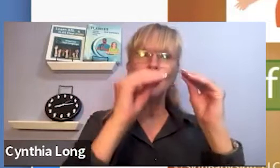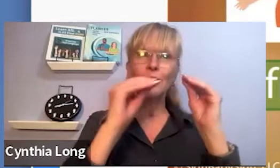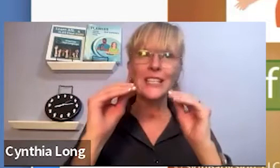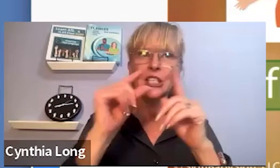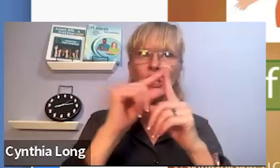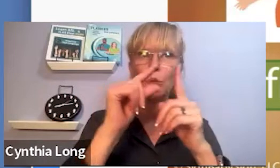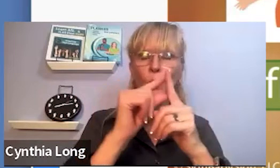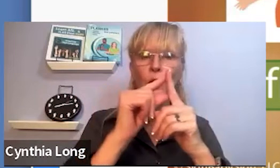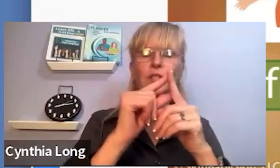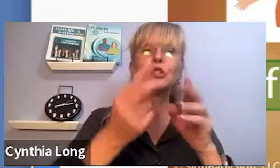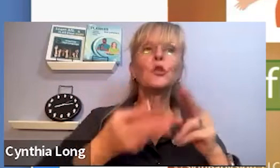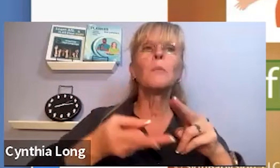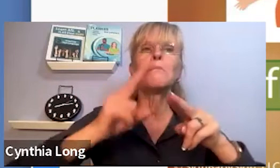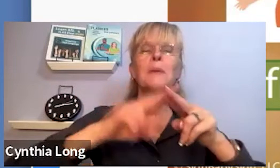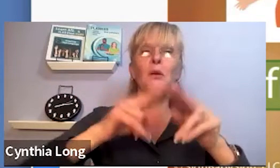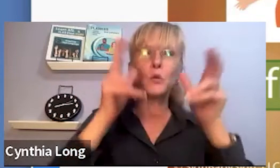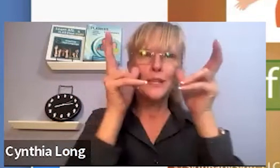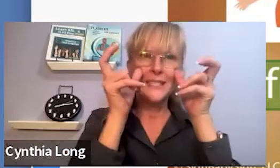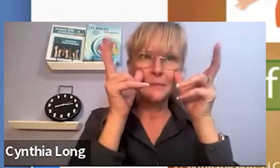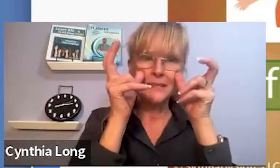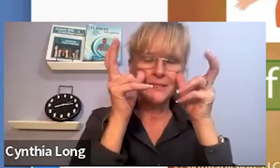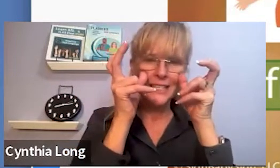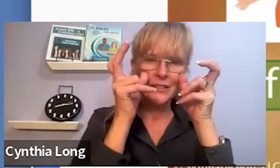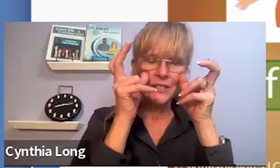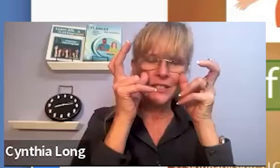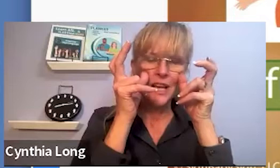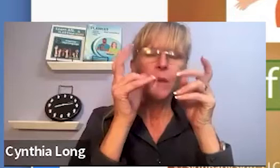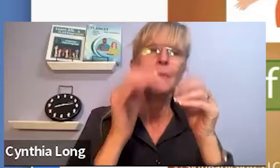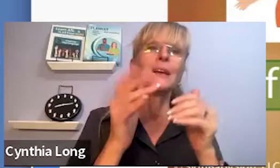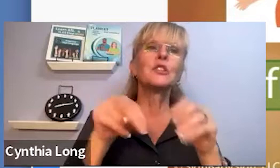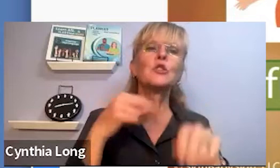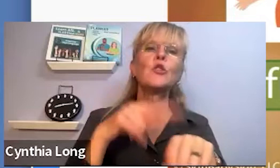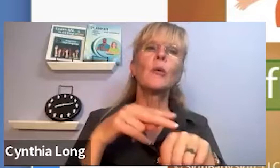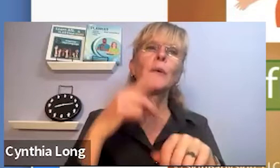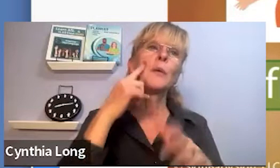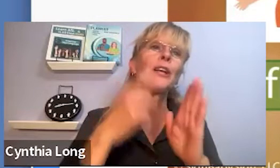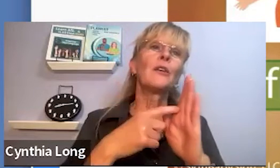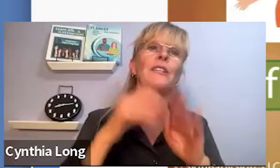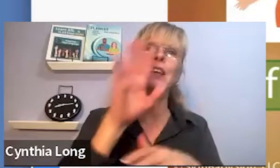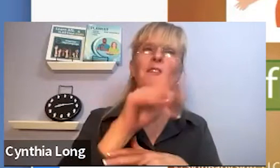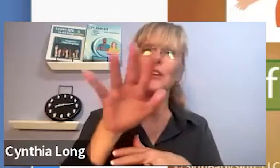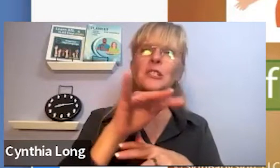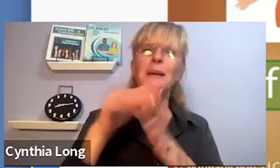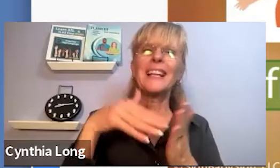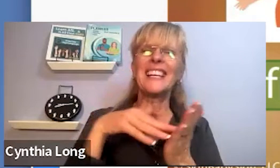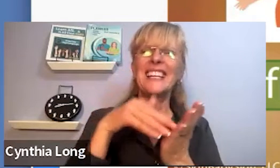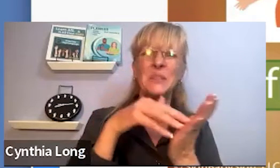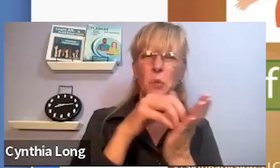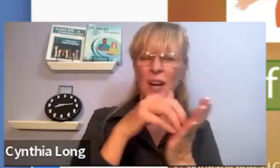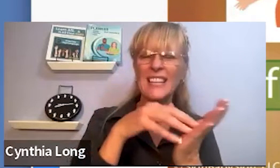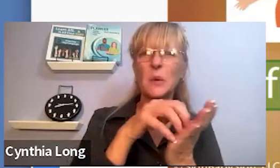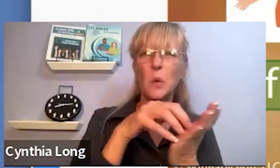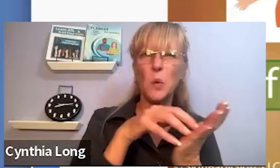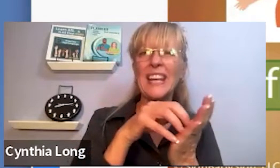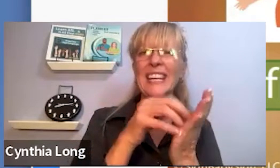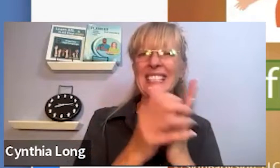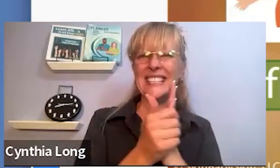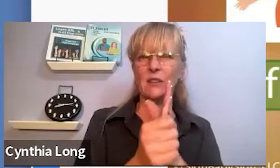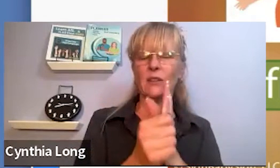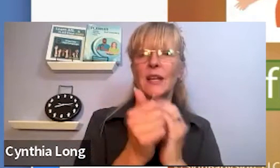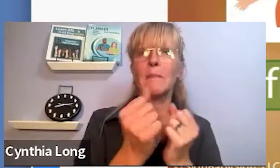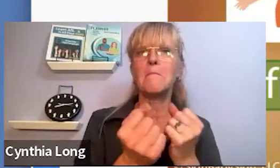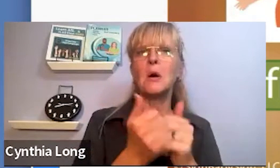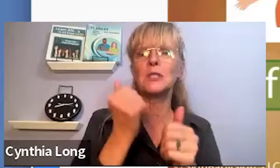now when we are teaching words to build receptive skills, because normally we notice that finger spelling is a